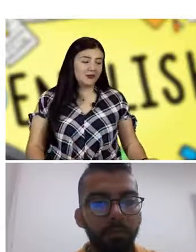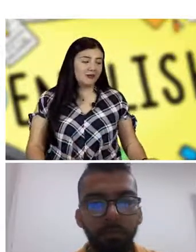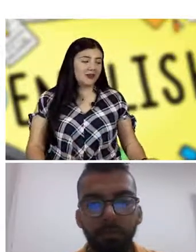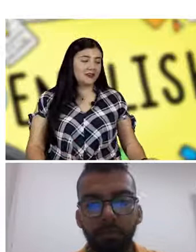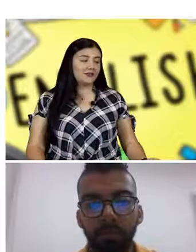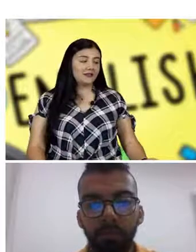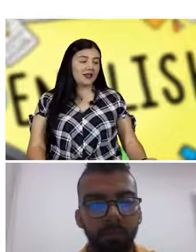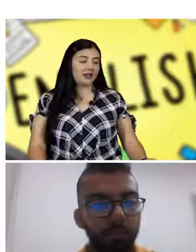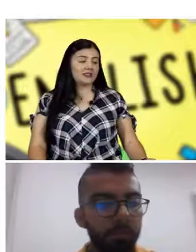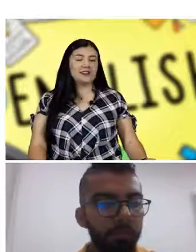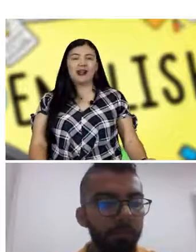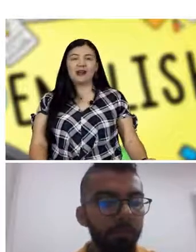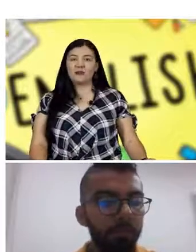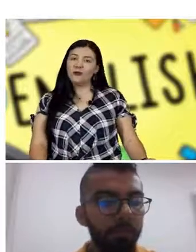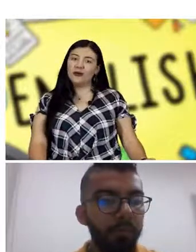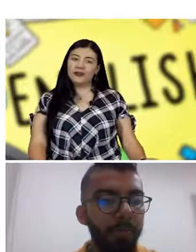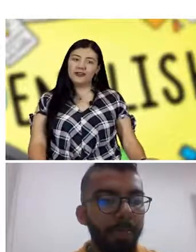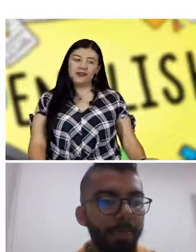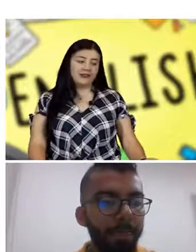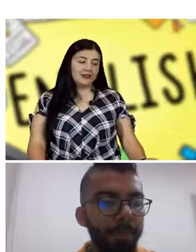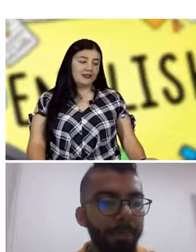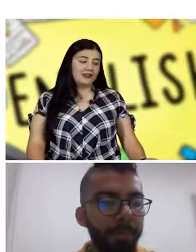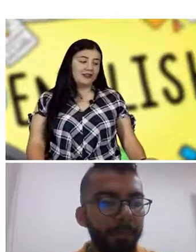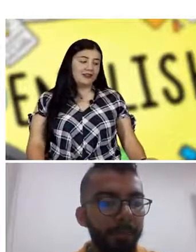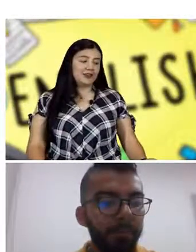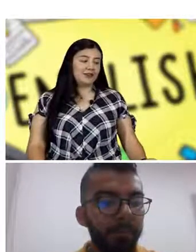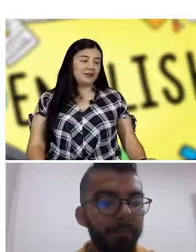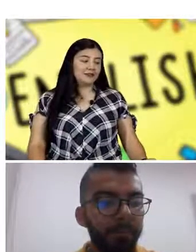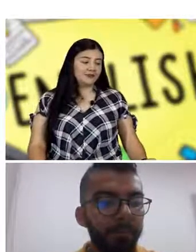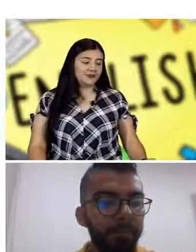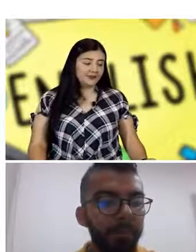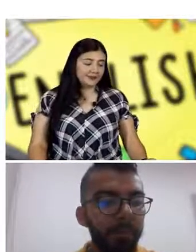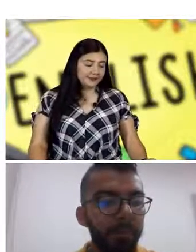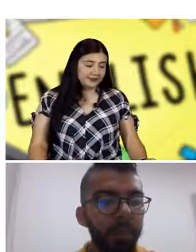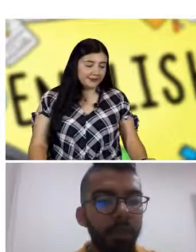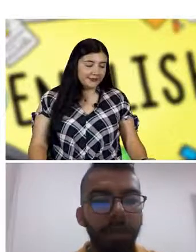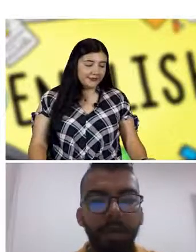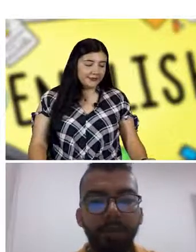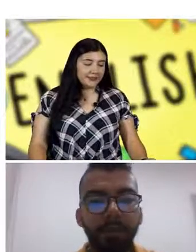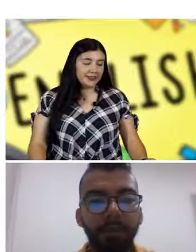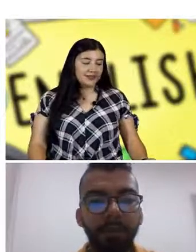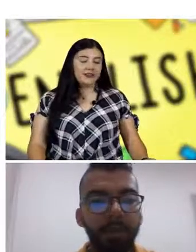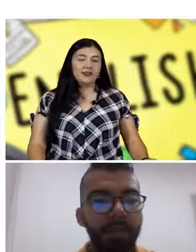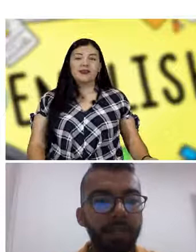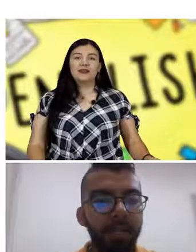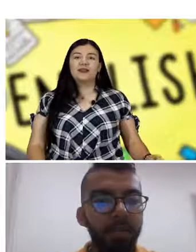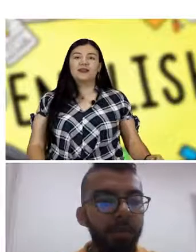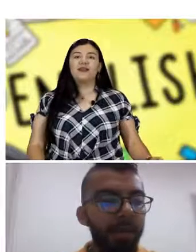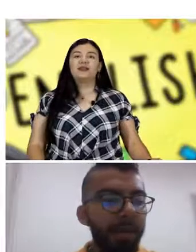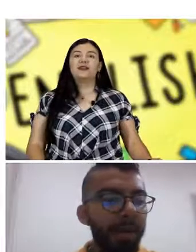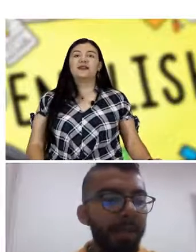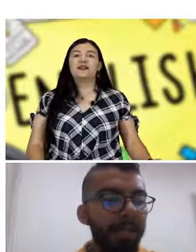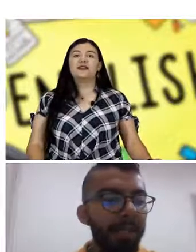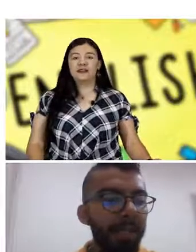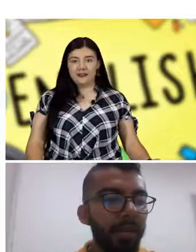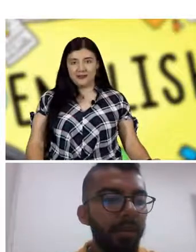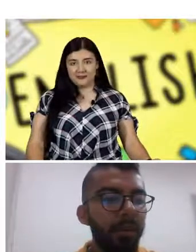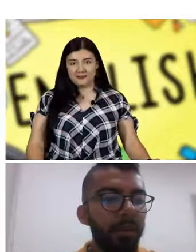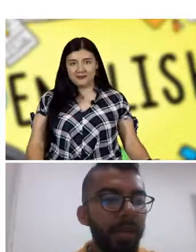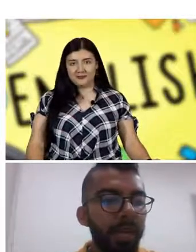remembers what part of the body is that one? Yeah? We have the first answer